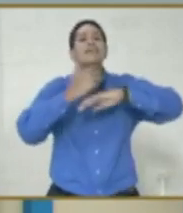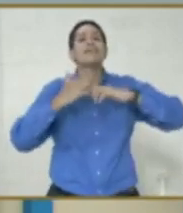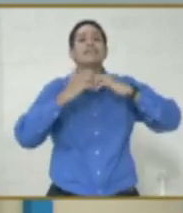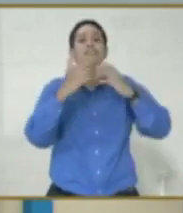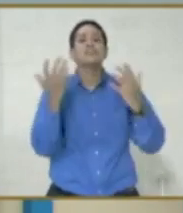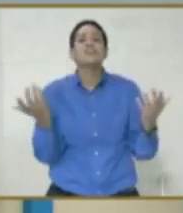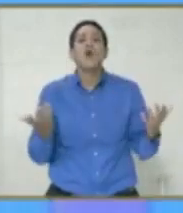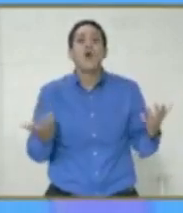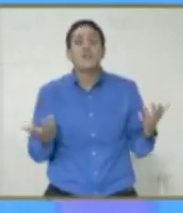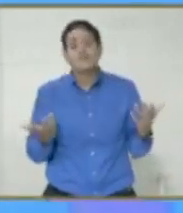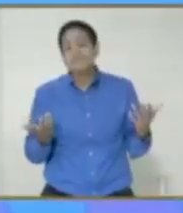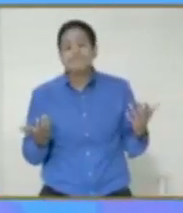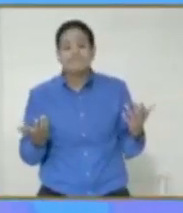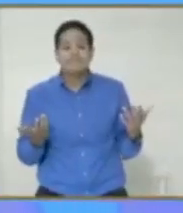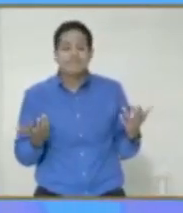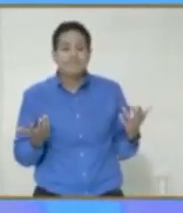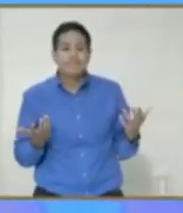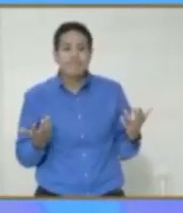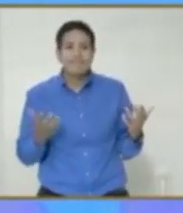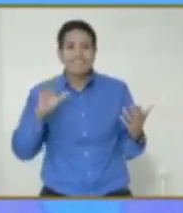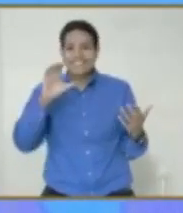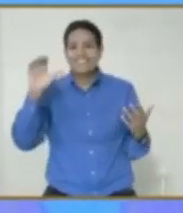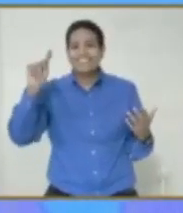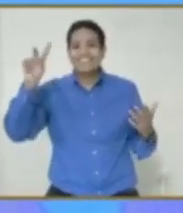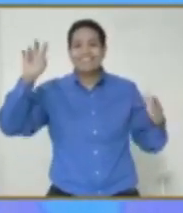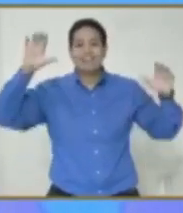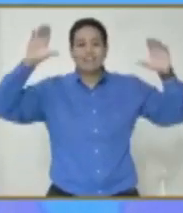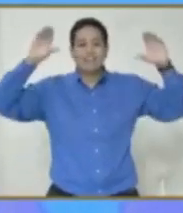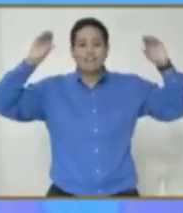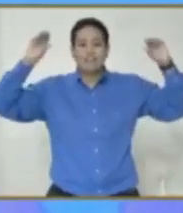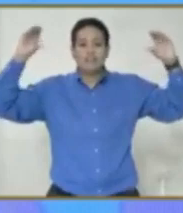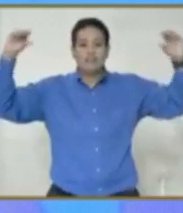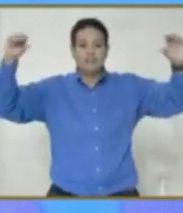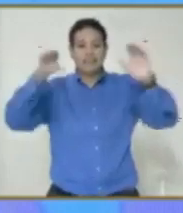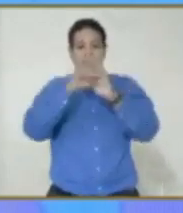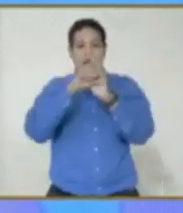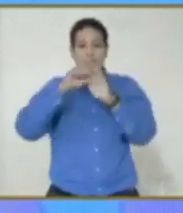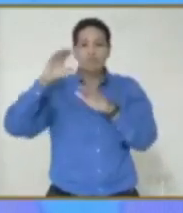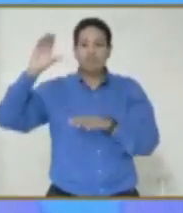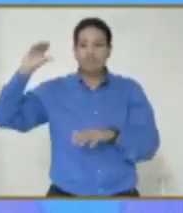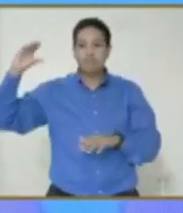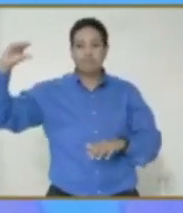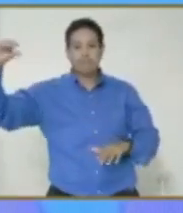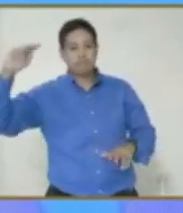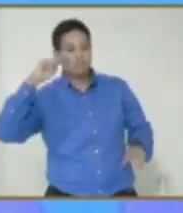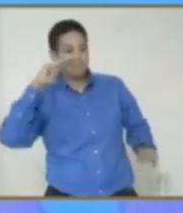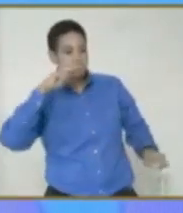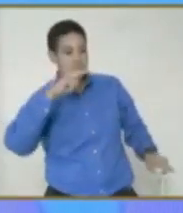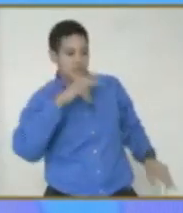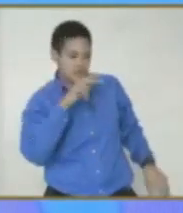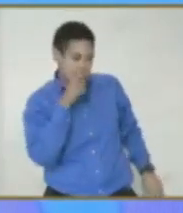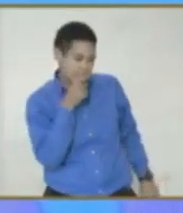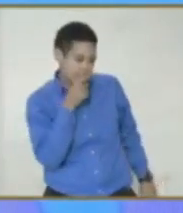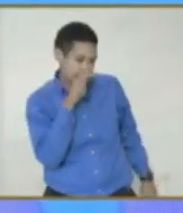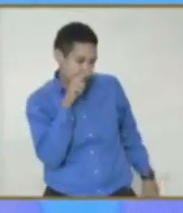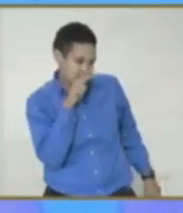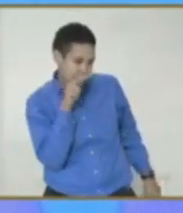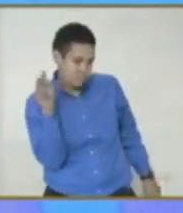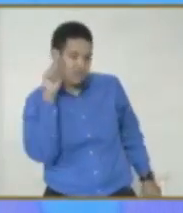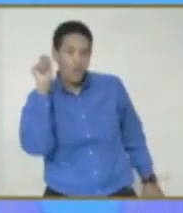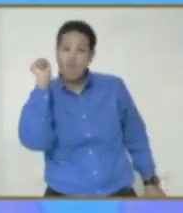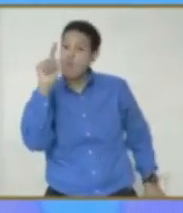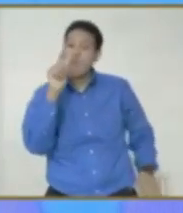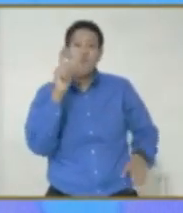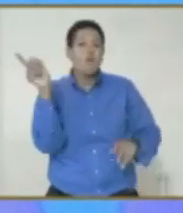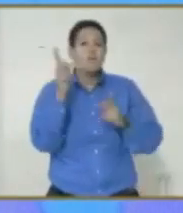our closed-circuit television camera system in almost all the infirmaries across